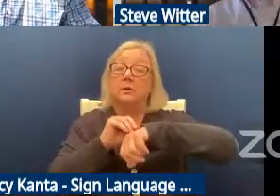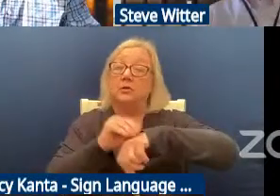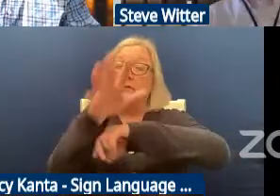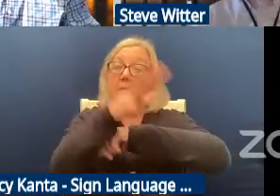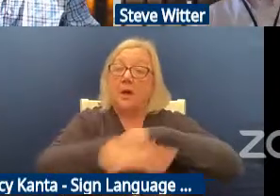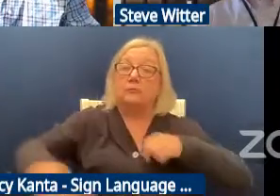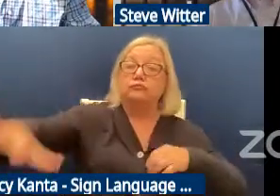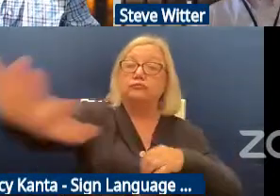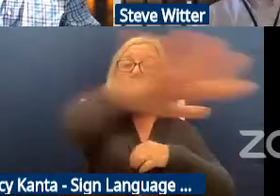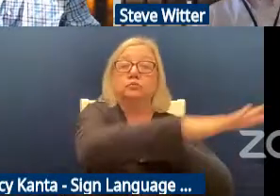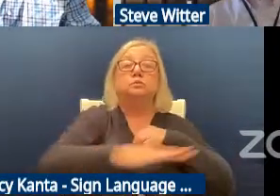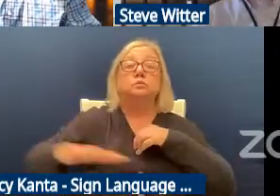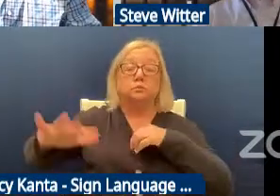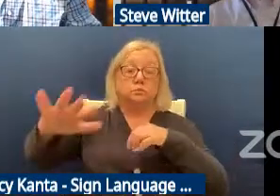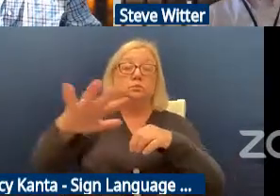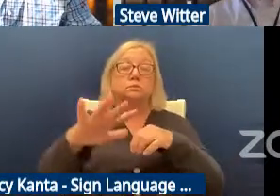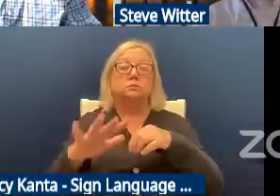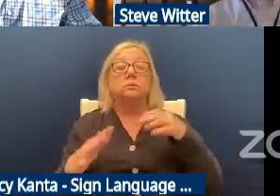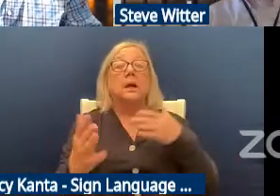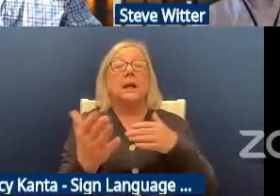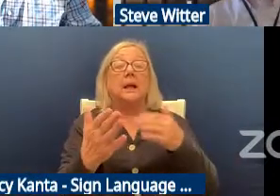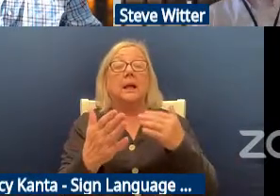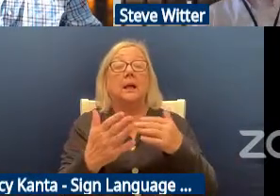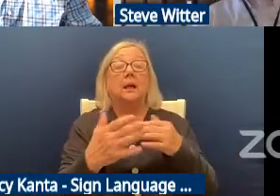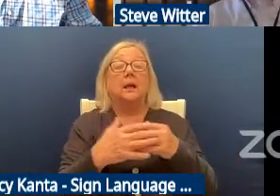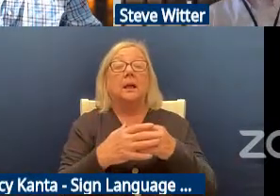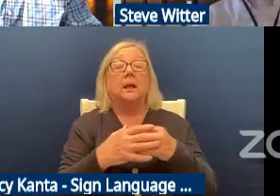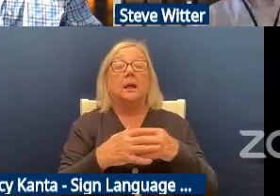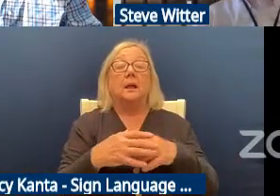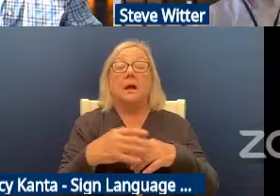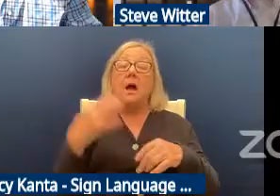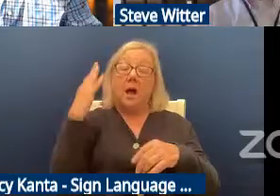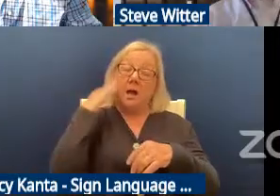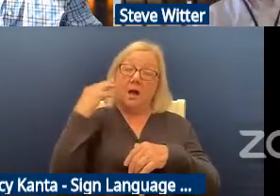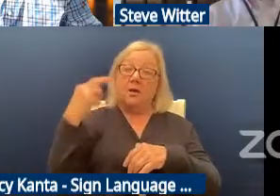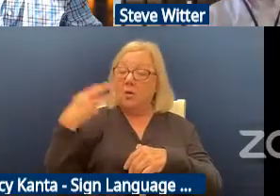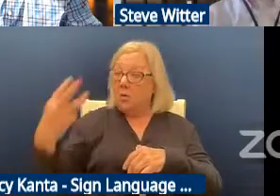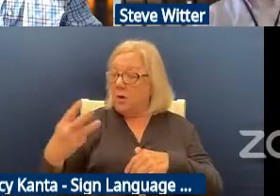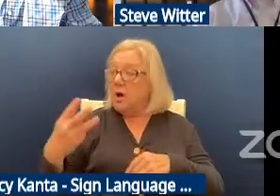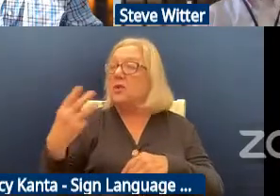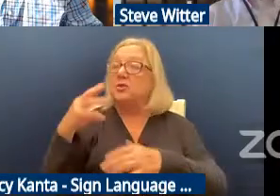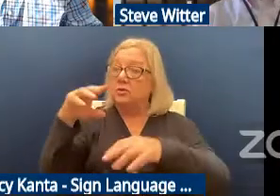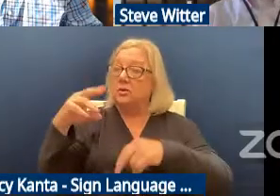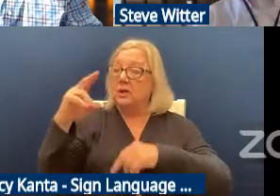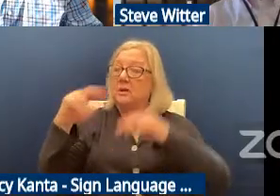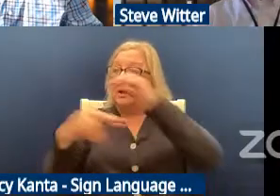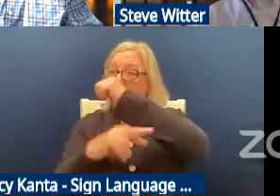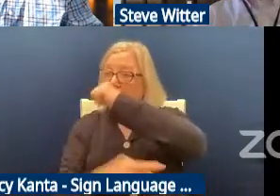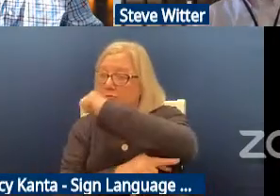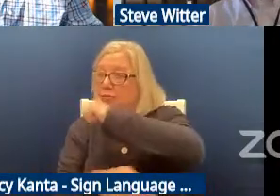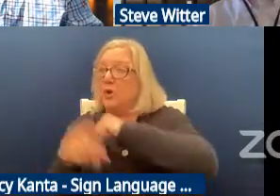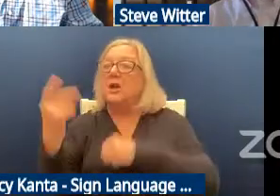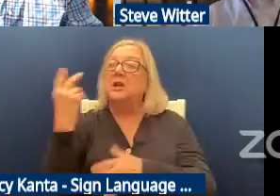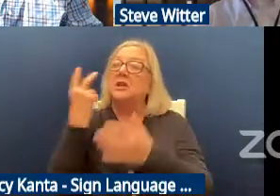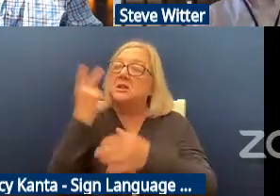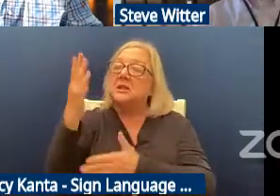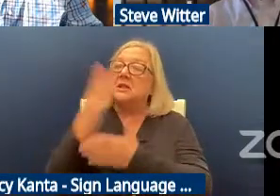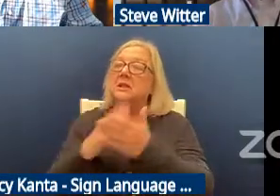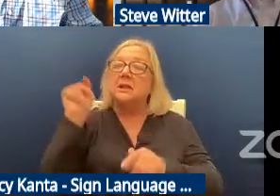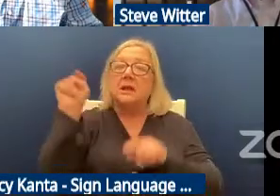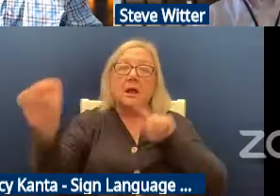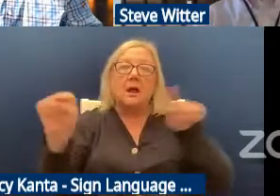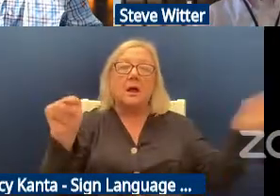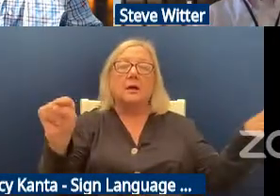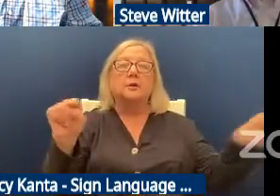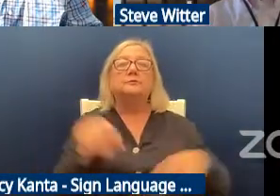It's even different than, bridges that I'm familiar with in Washington that have recently been built. Probably the west end of the 520